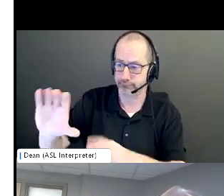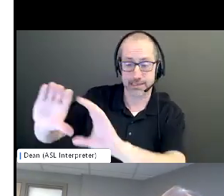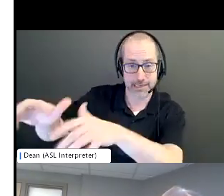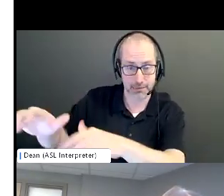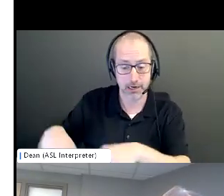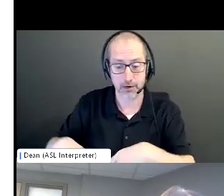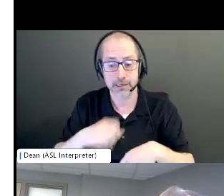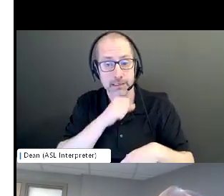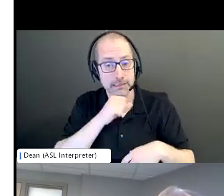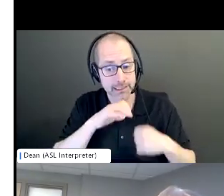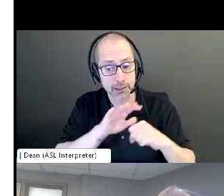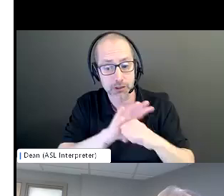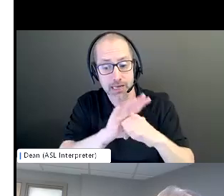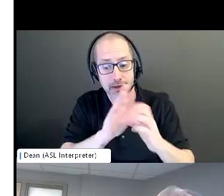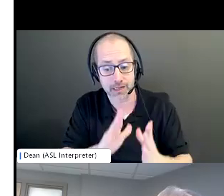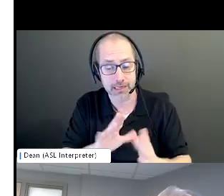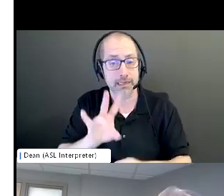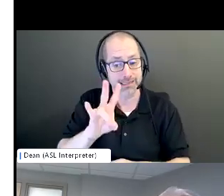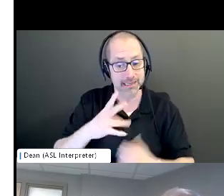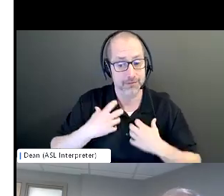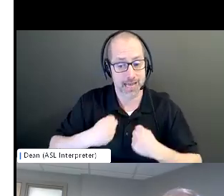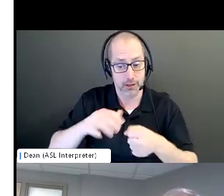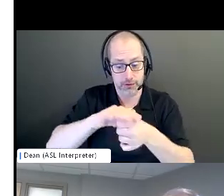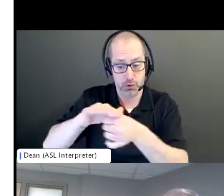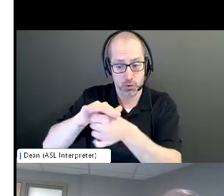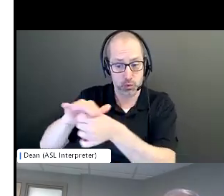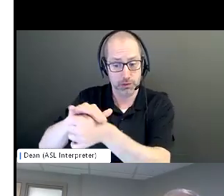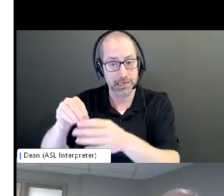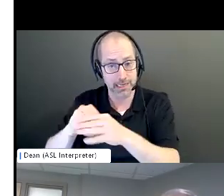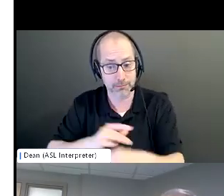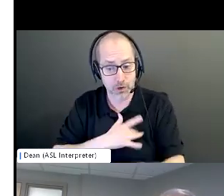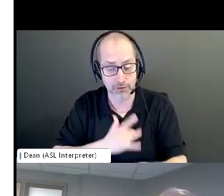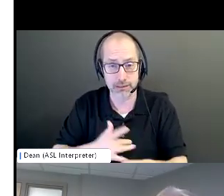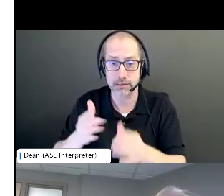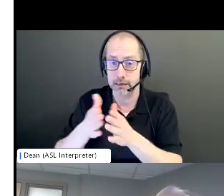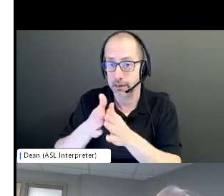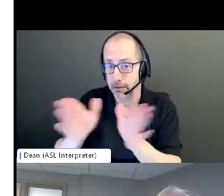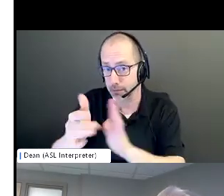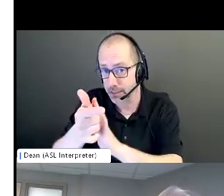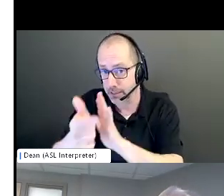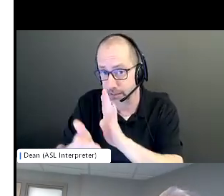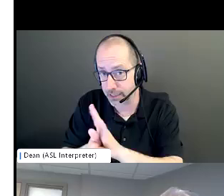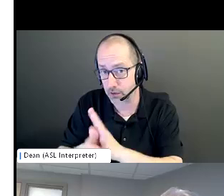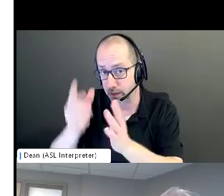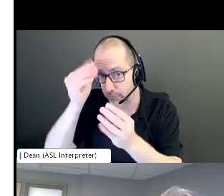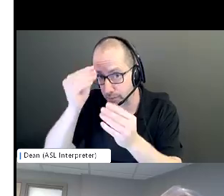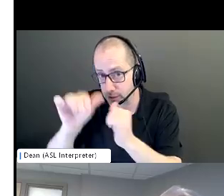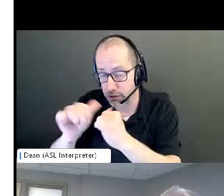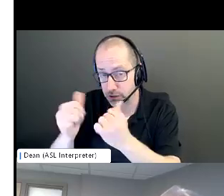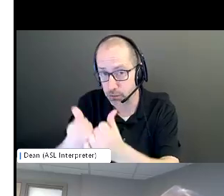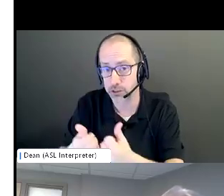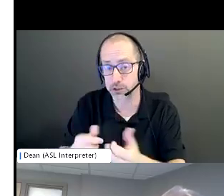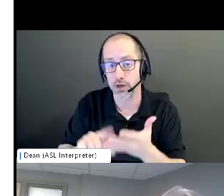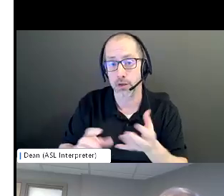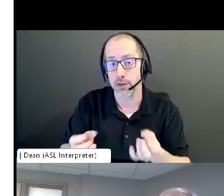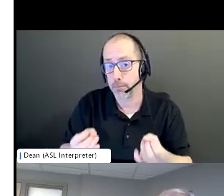the 7 health zones in the province, Public Legal Information Association of Newfoundland and Labrador, Multicultural